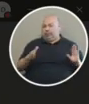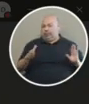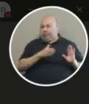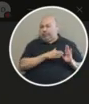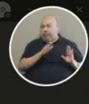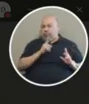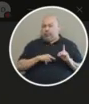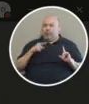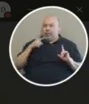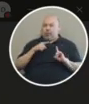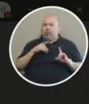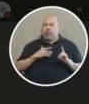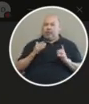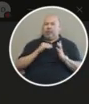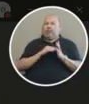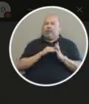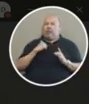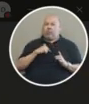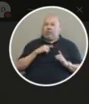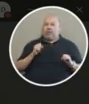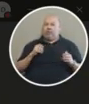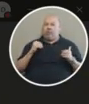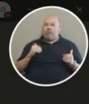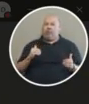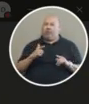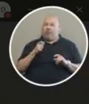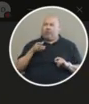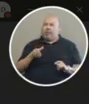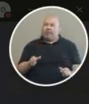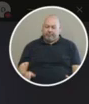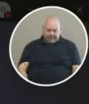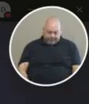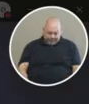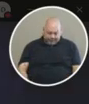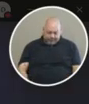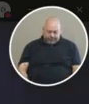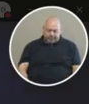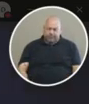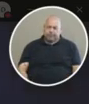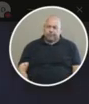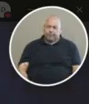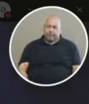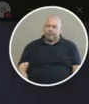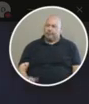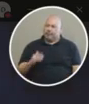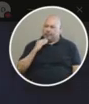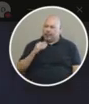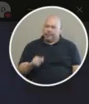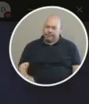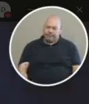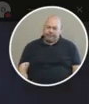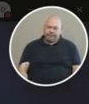goal was, and again, where we can move forward from there. But thank you so much for that info. Thank you.